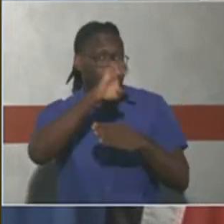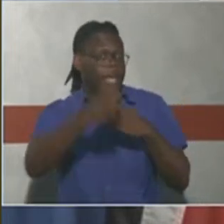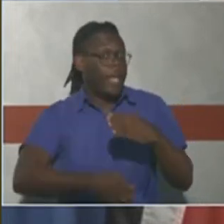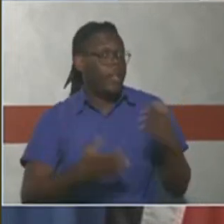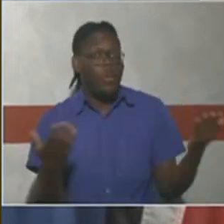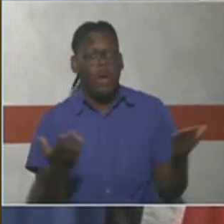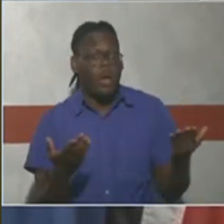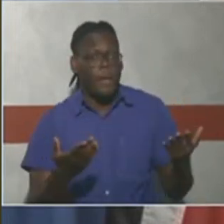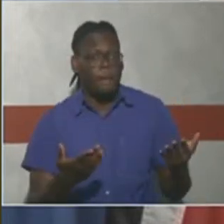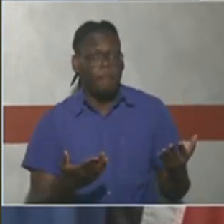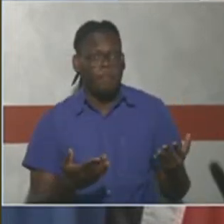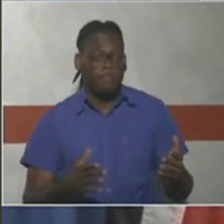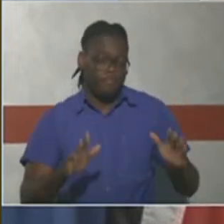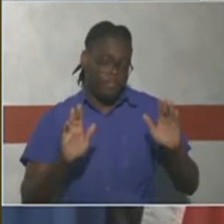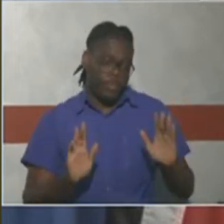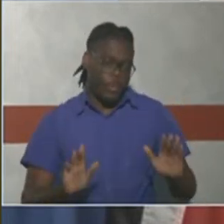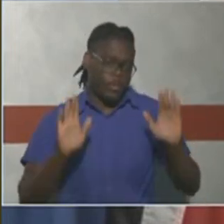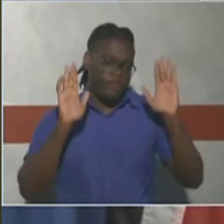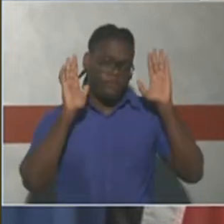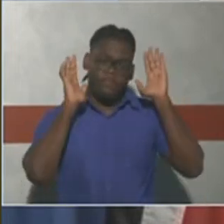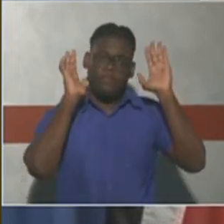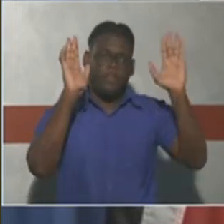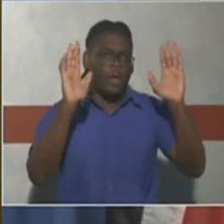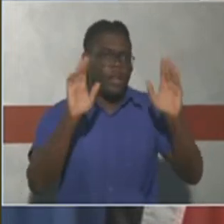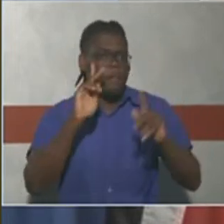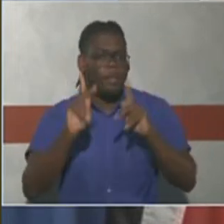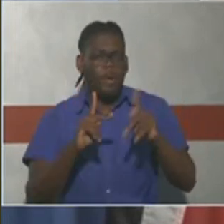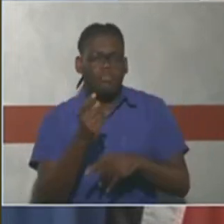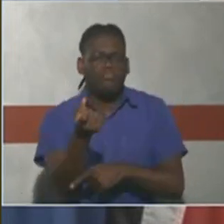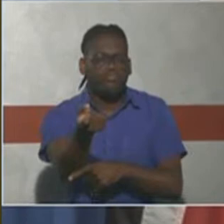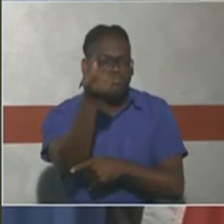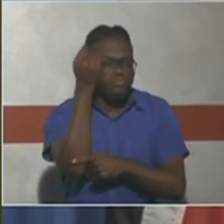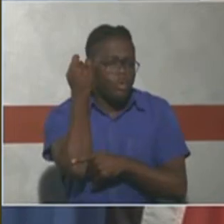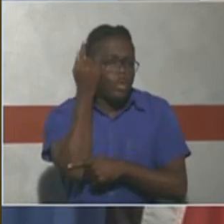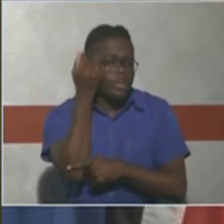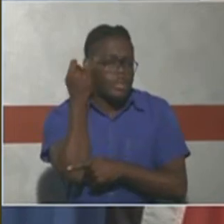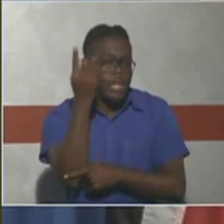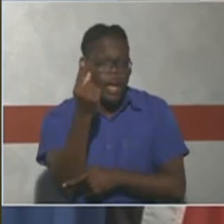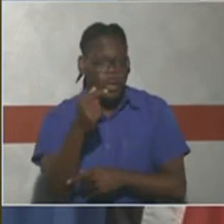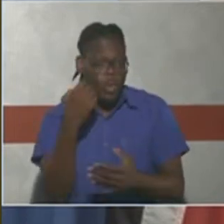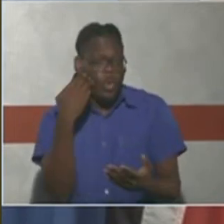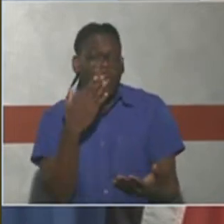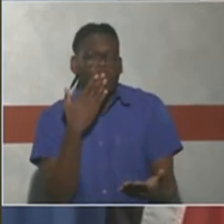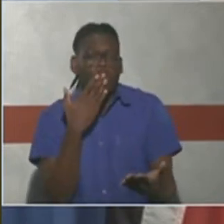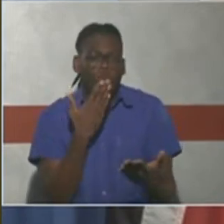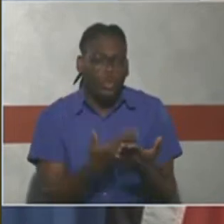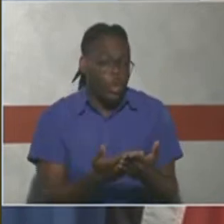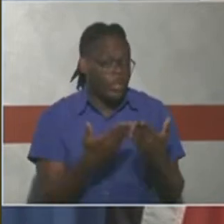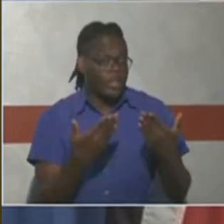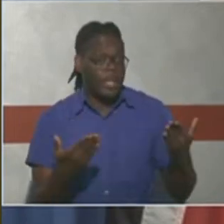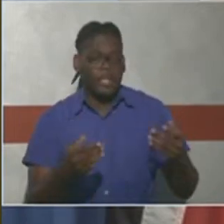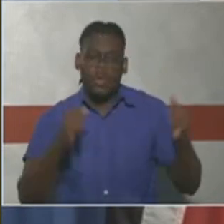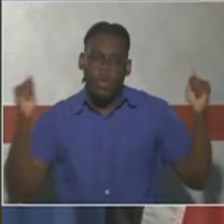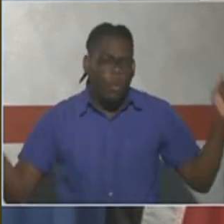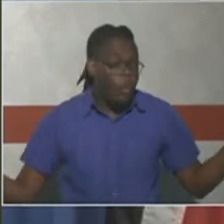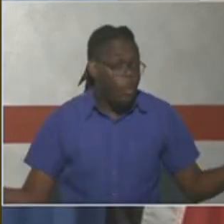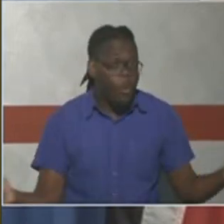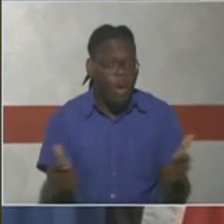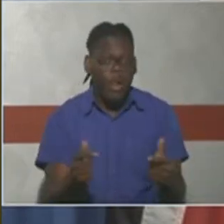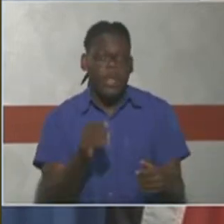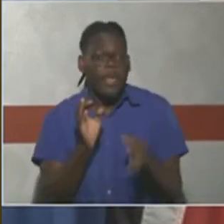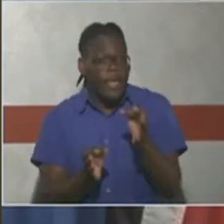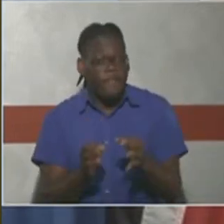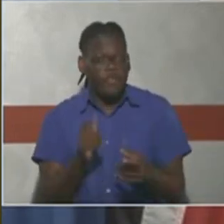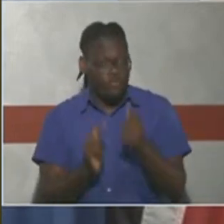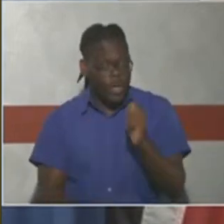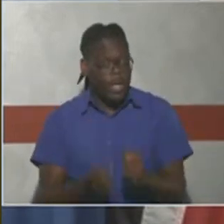Democratic side as we met them, that it would be a good thing for all if Trinidad and Tobago's spare capacity was put